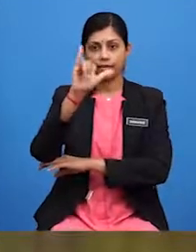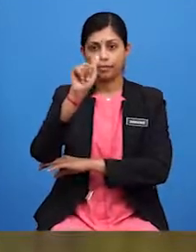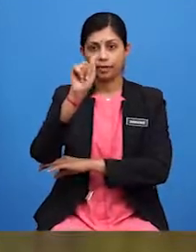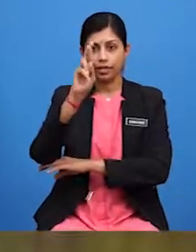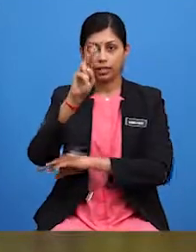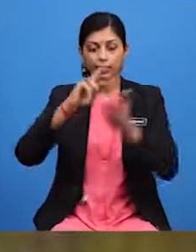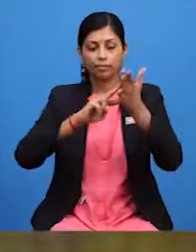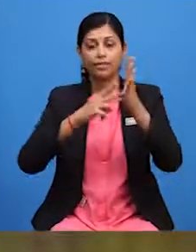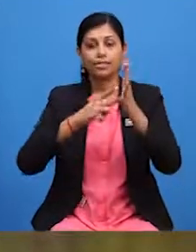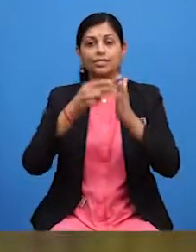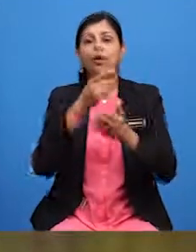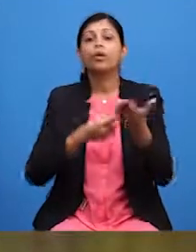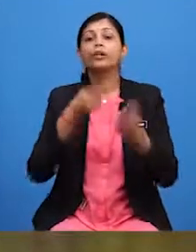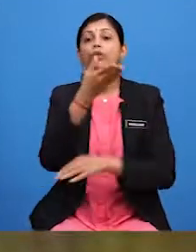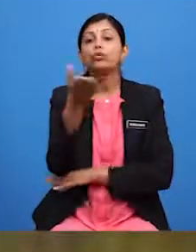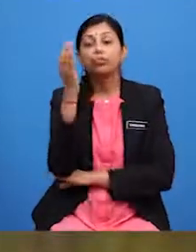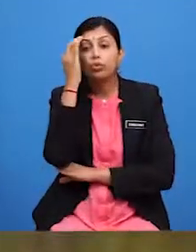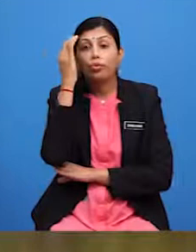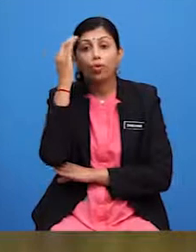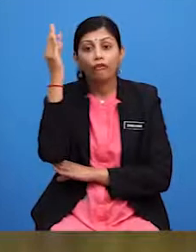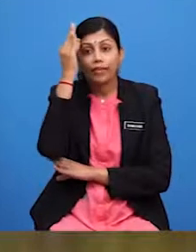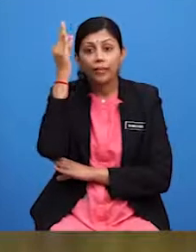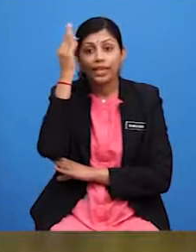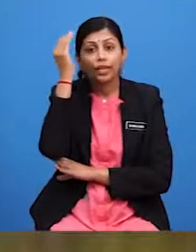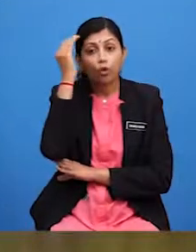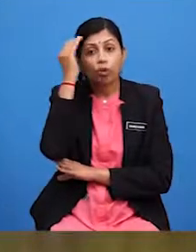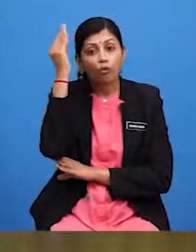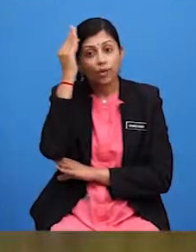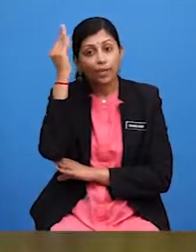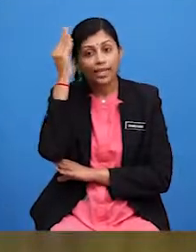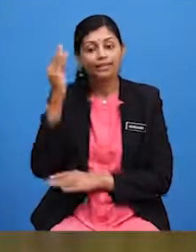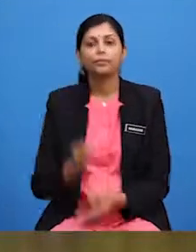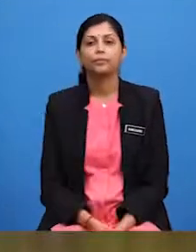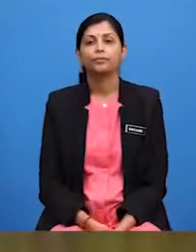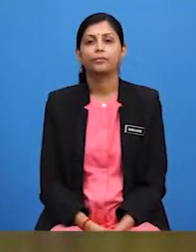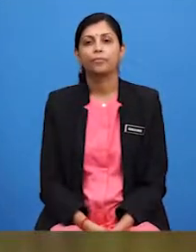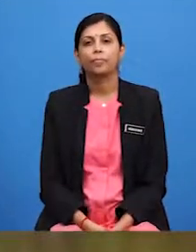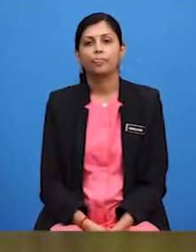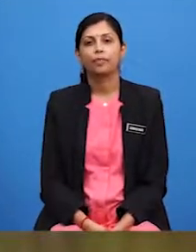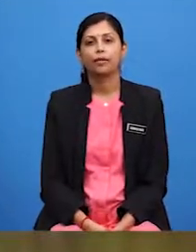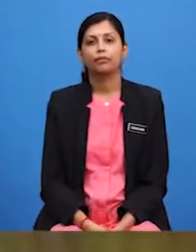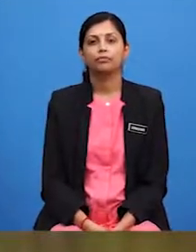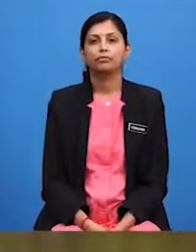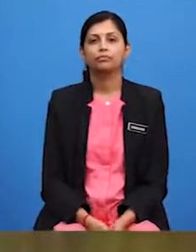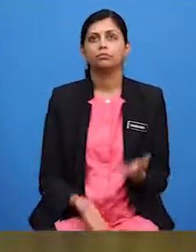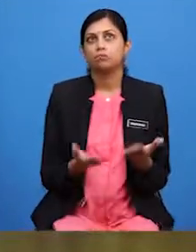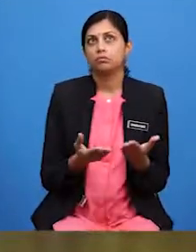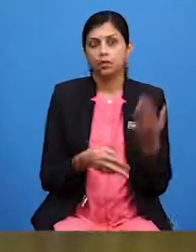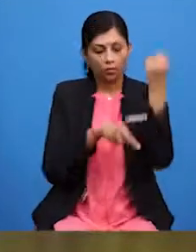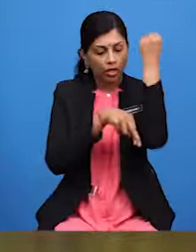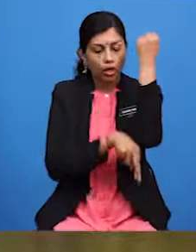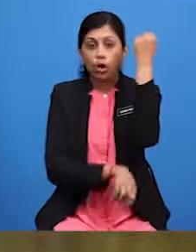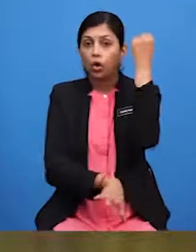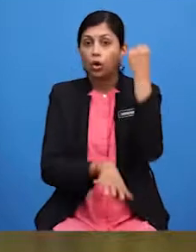symbols, prefixes, suffixes, endings, whole words or root words. Read each